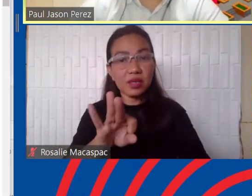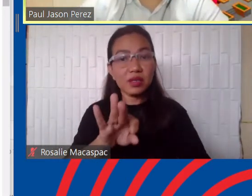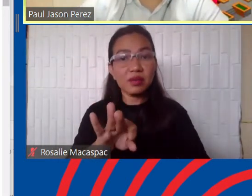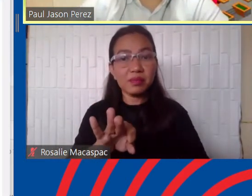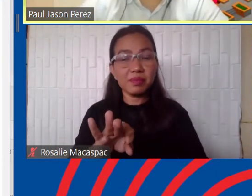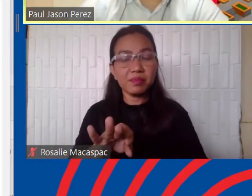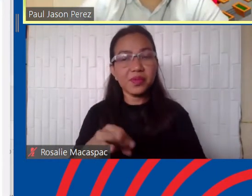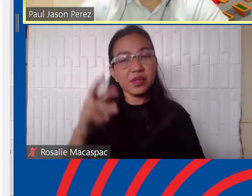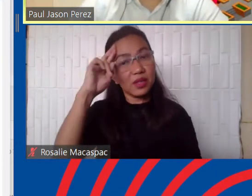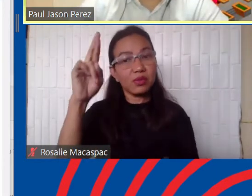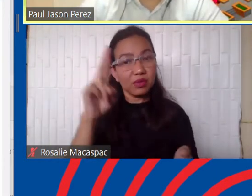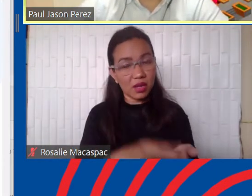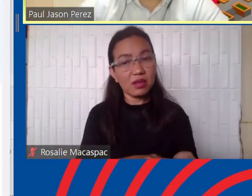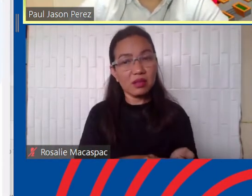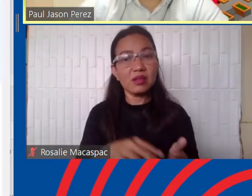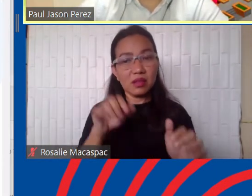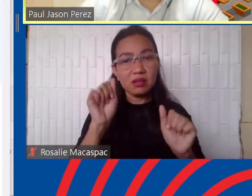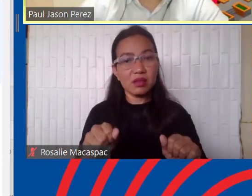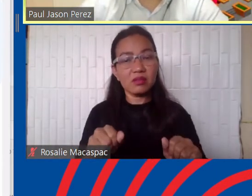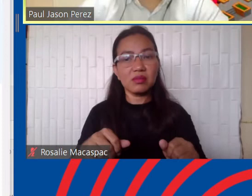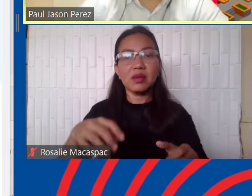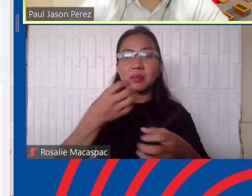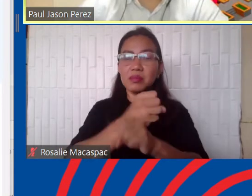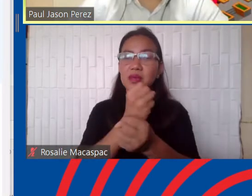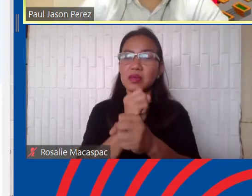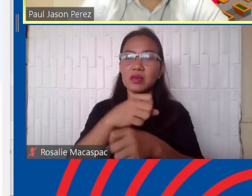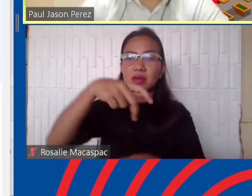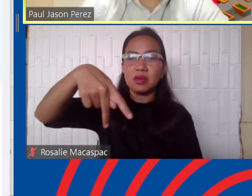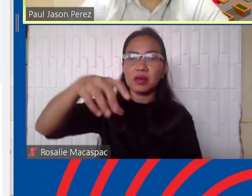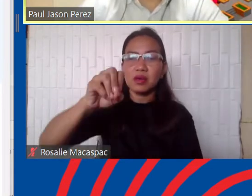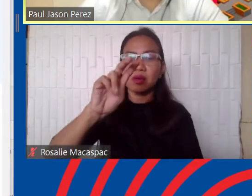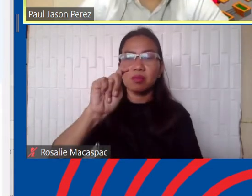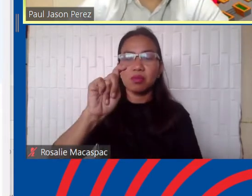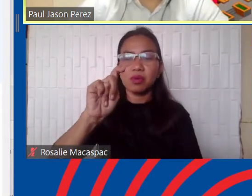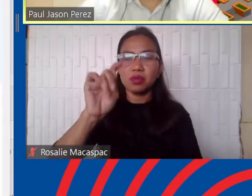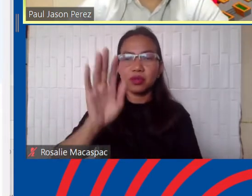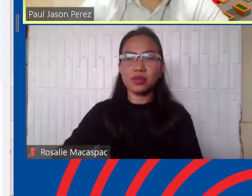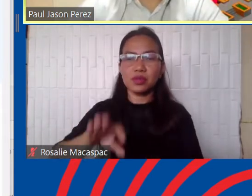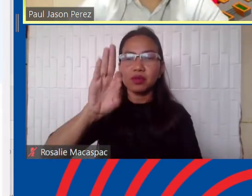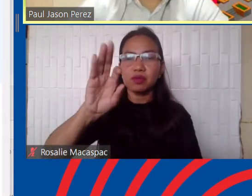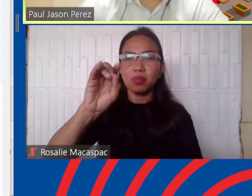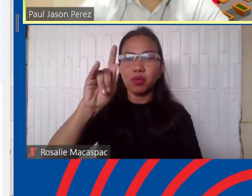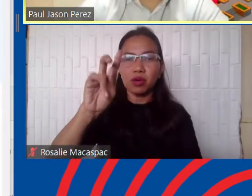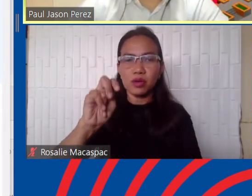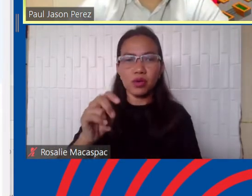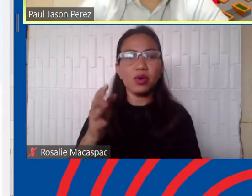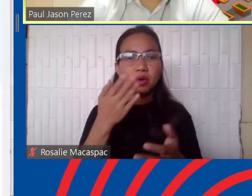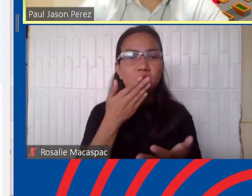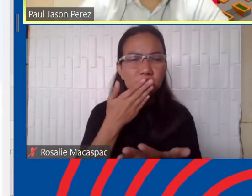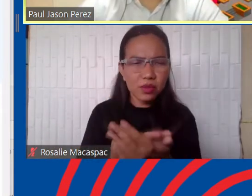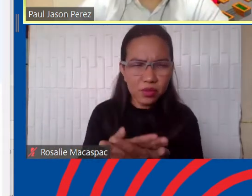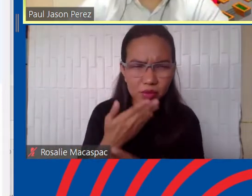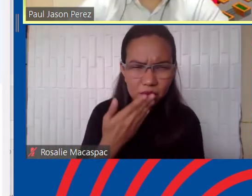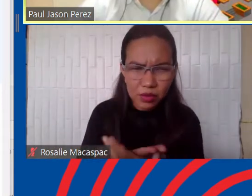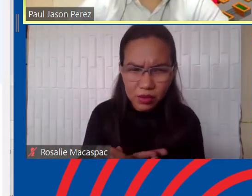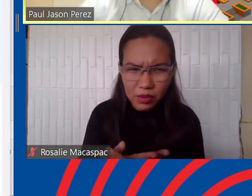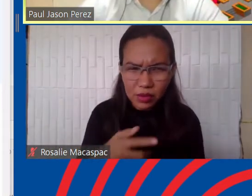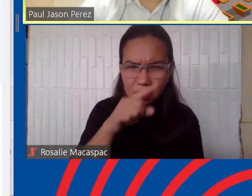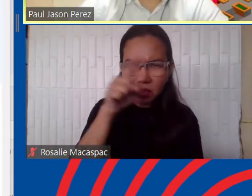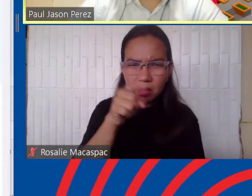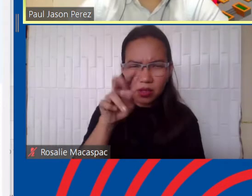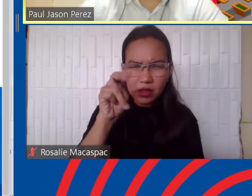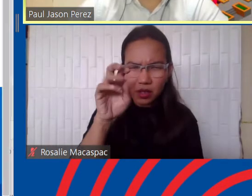their portfolio. So here you can search. And what's good about Zenodo is, for example, if I type